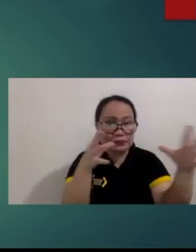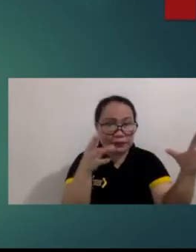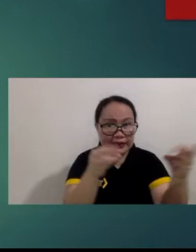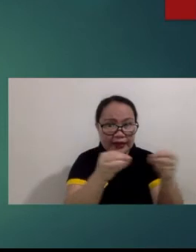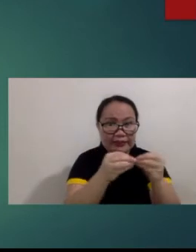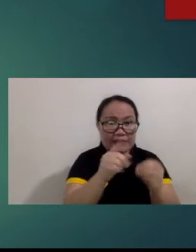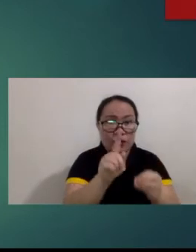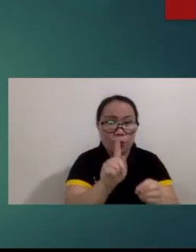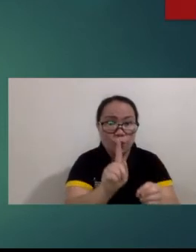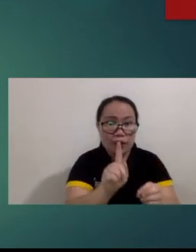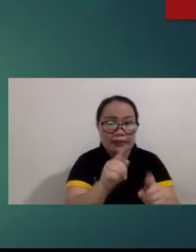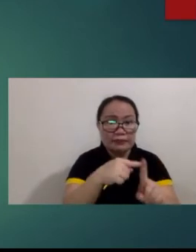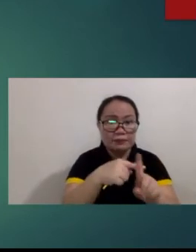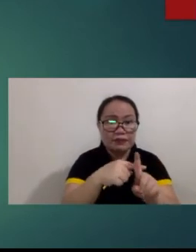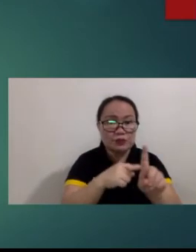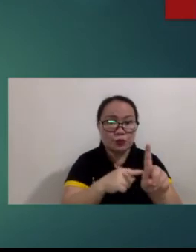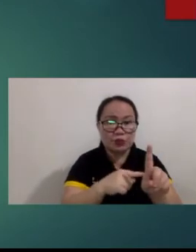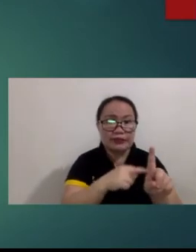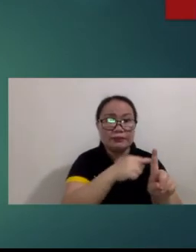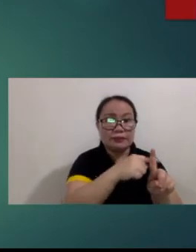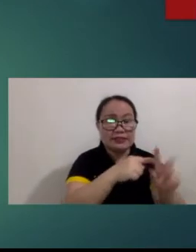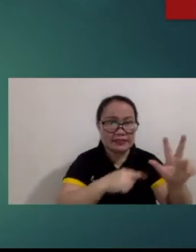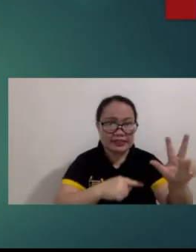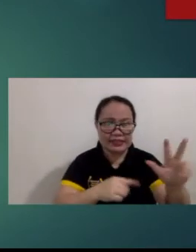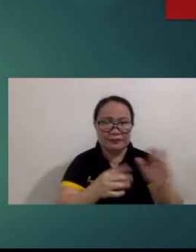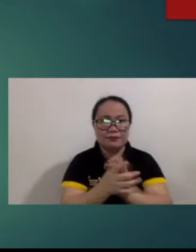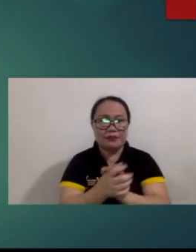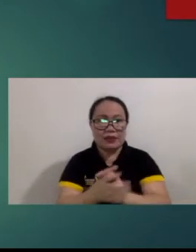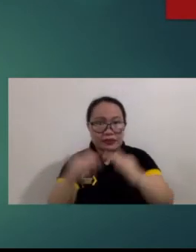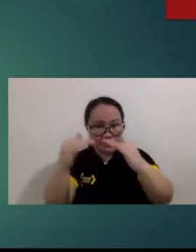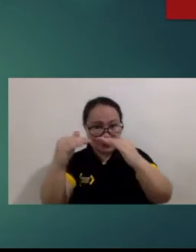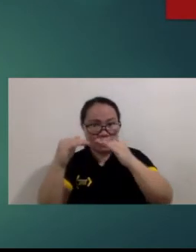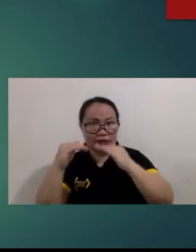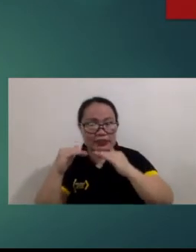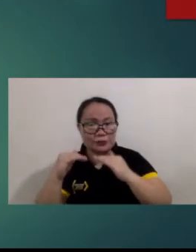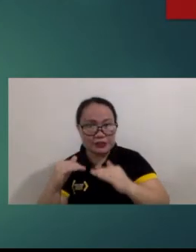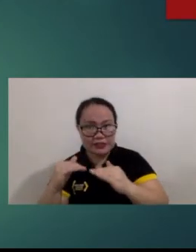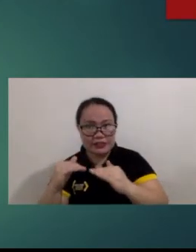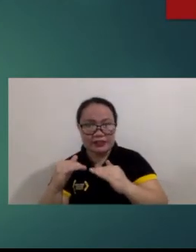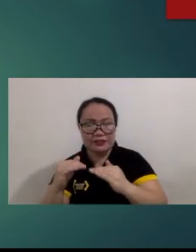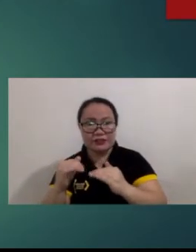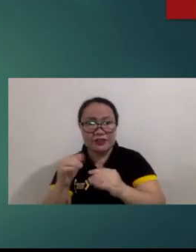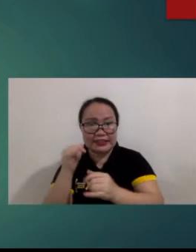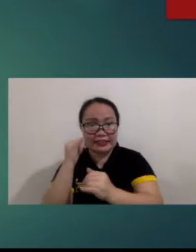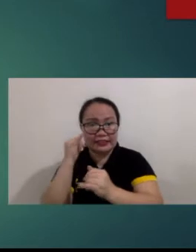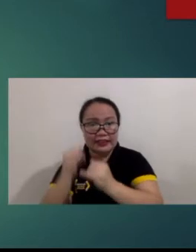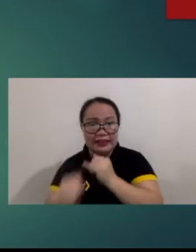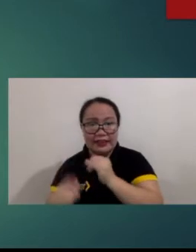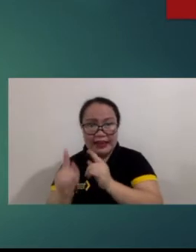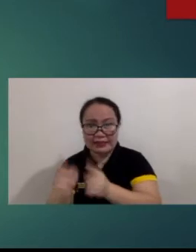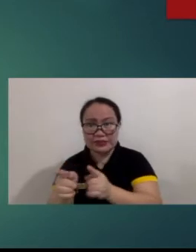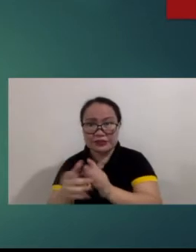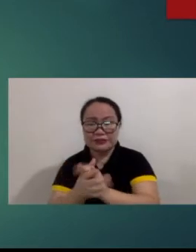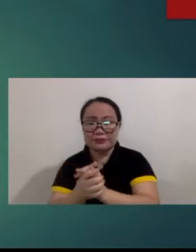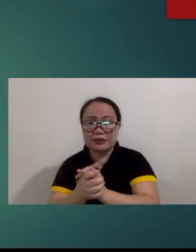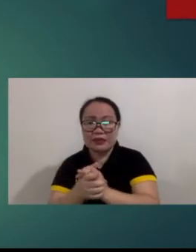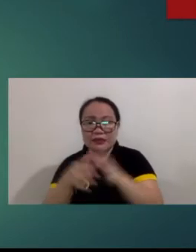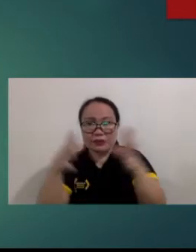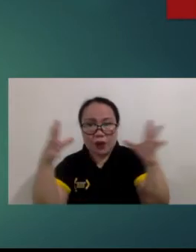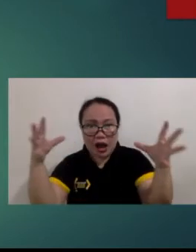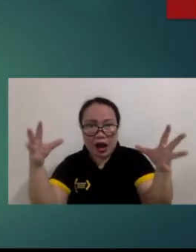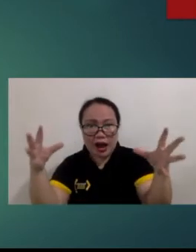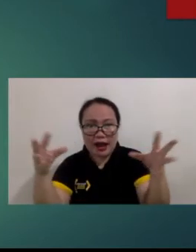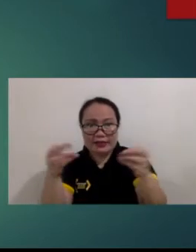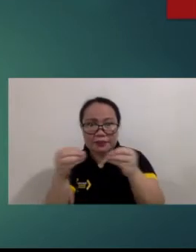So simply add 1 plus 1 plus 3. So let's proceed to the final answer.